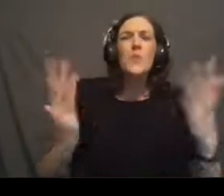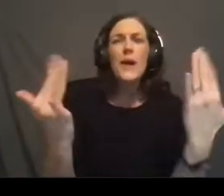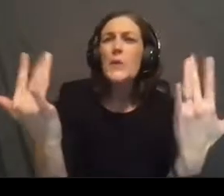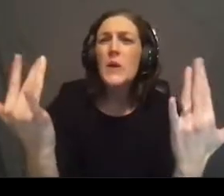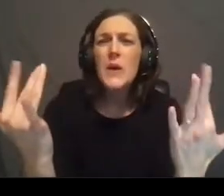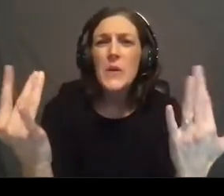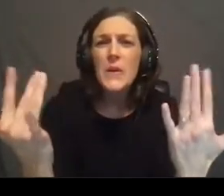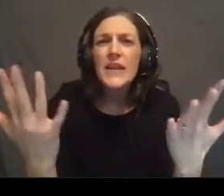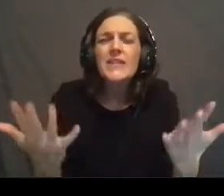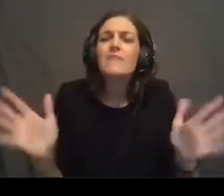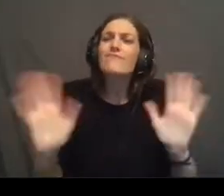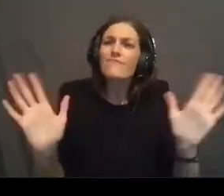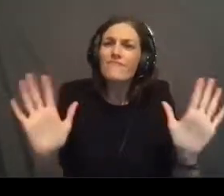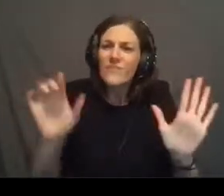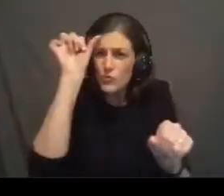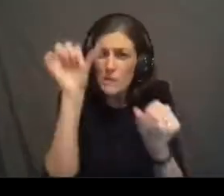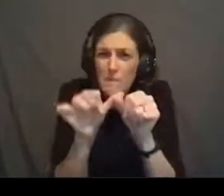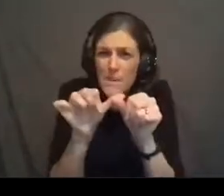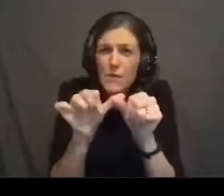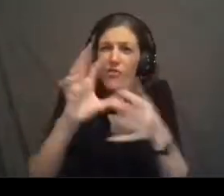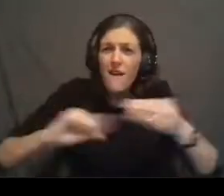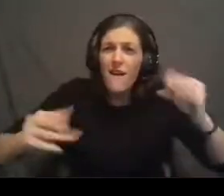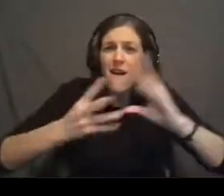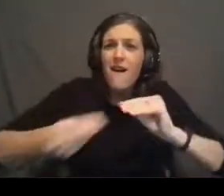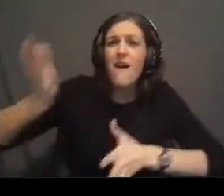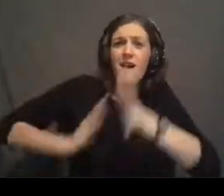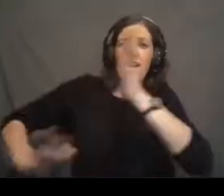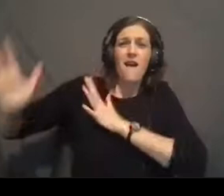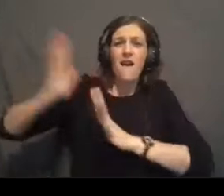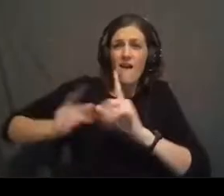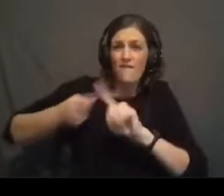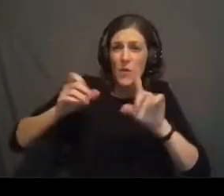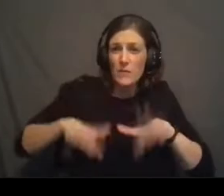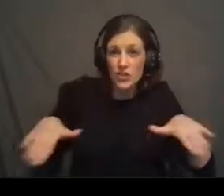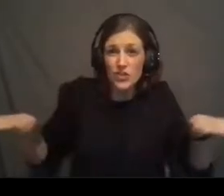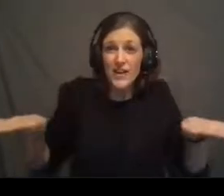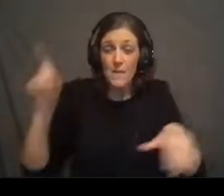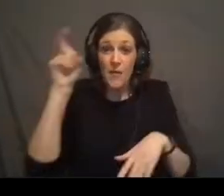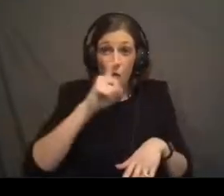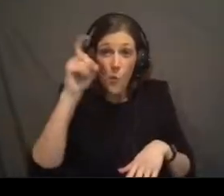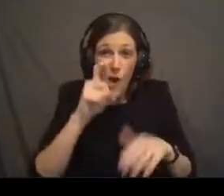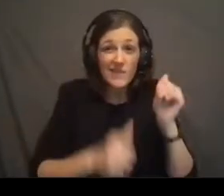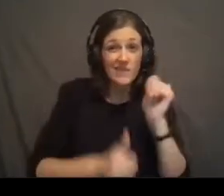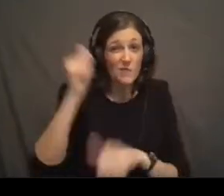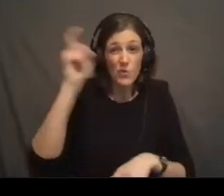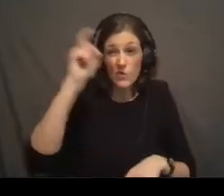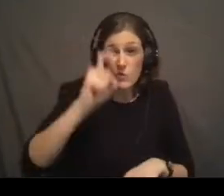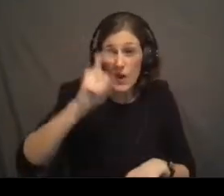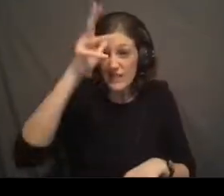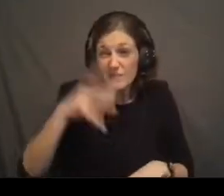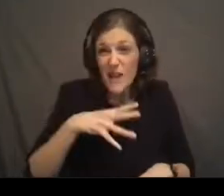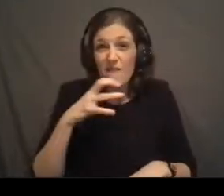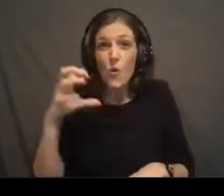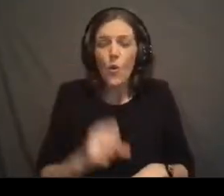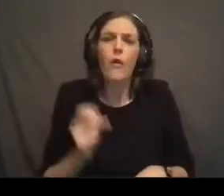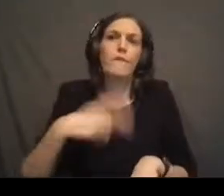Wait. Don't you guys remember the legends we were told when we were younger? About the wisest of the wise men of old? Of course. I mean,